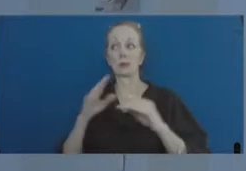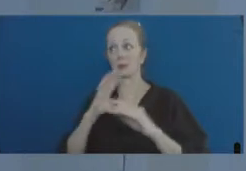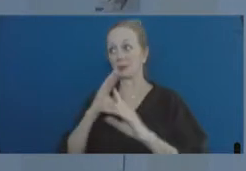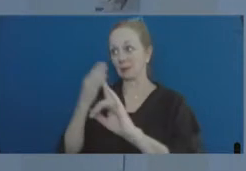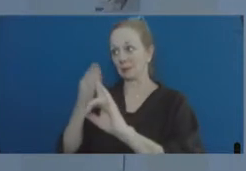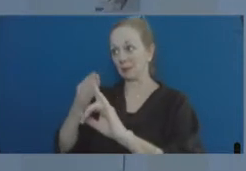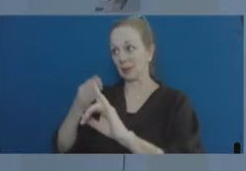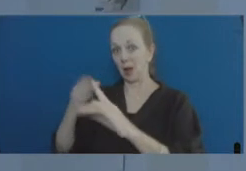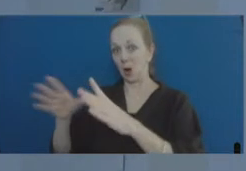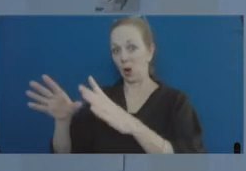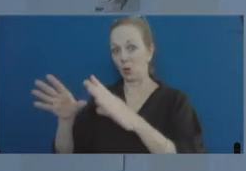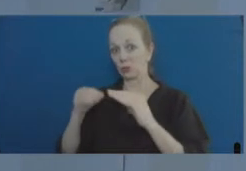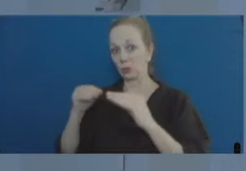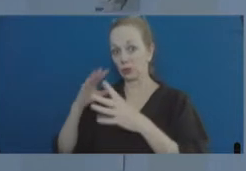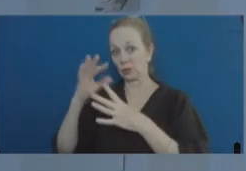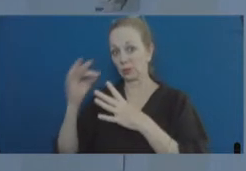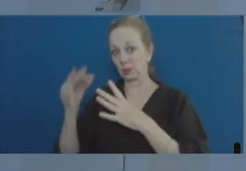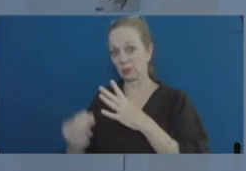options.